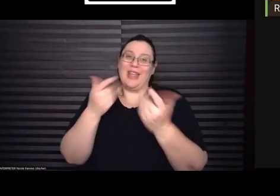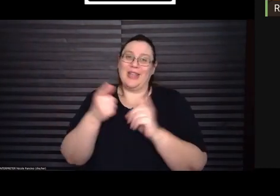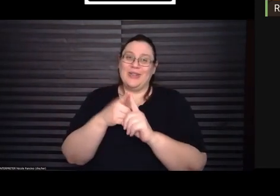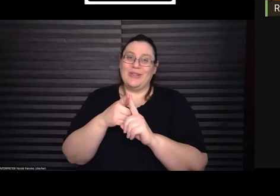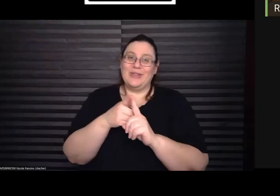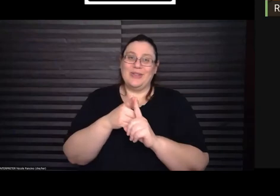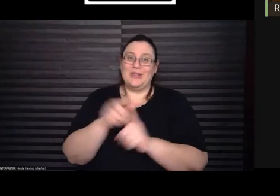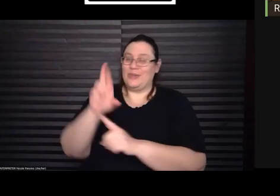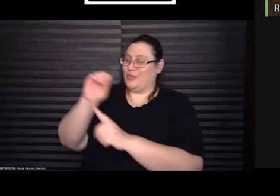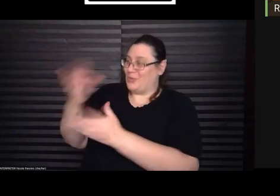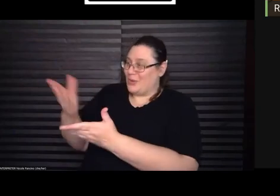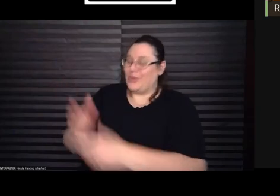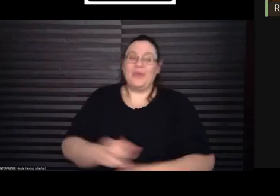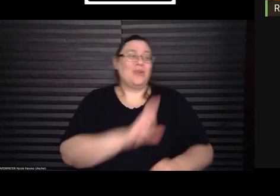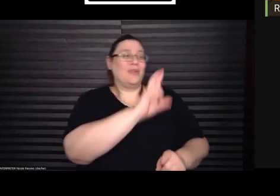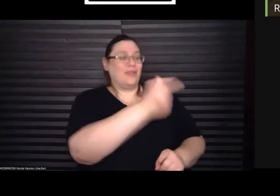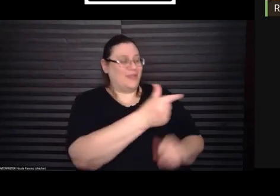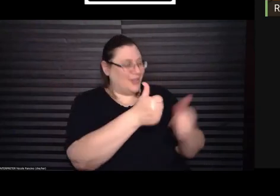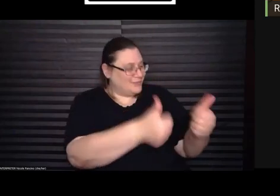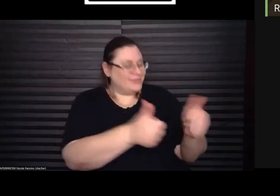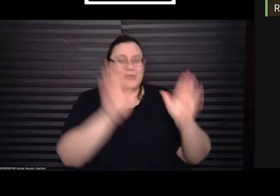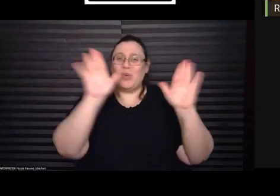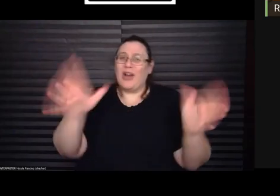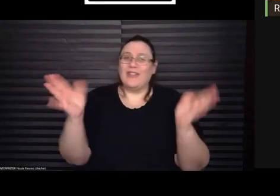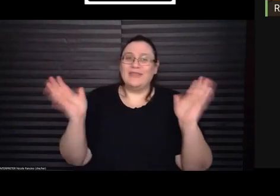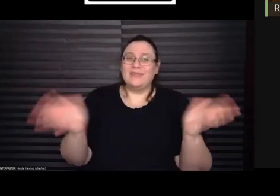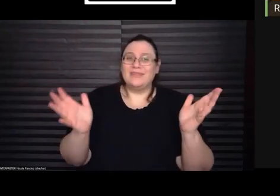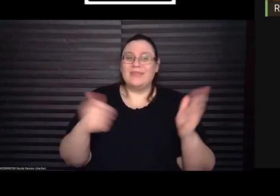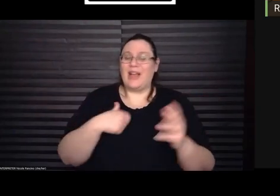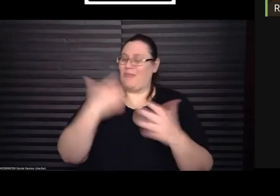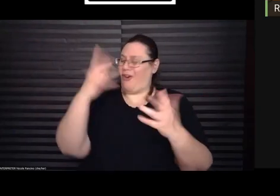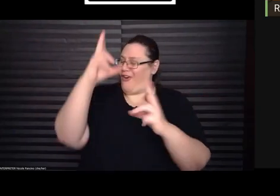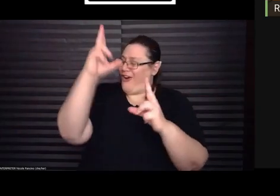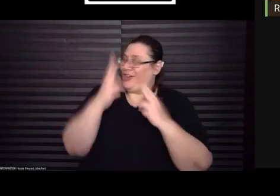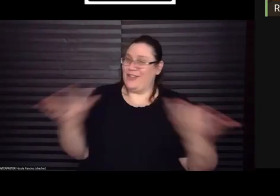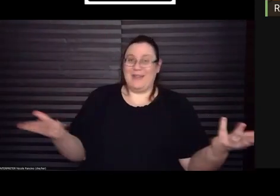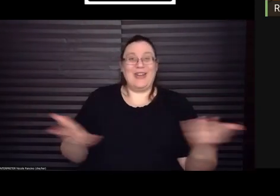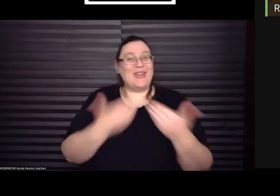you, Ruth and Rivka. This has been a wonderful talk, and I'm honored